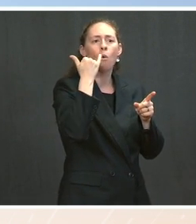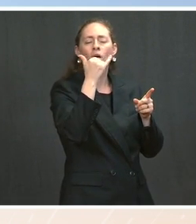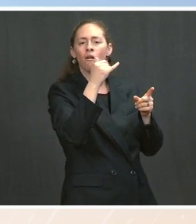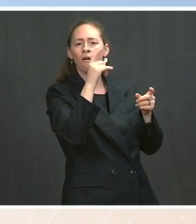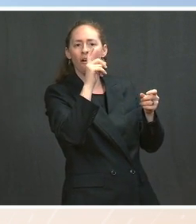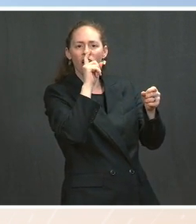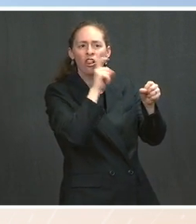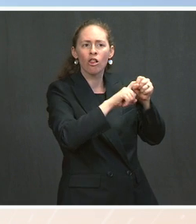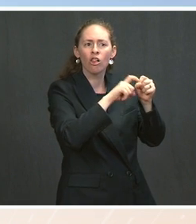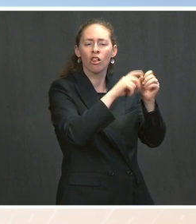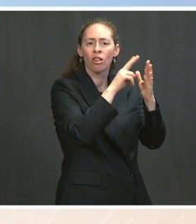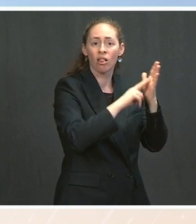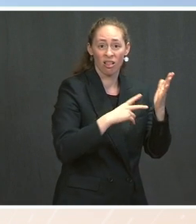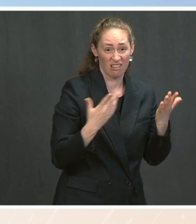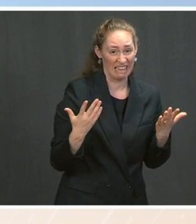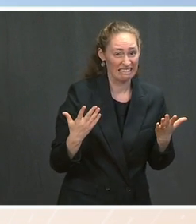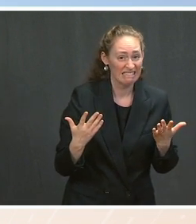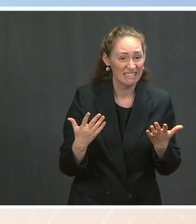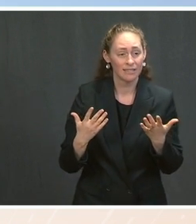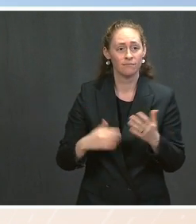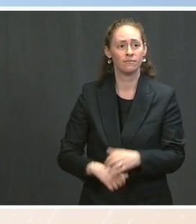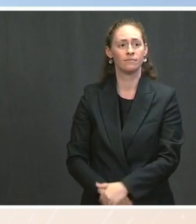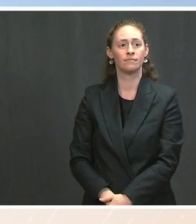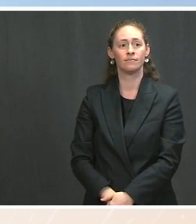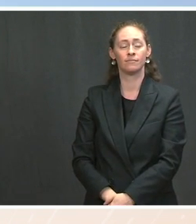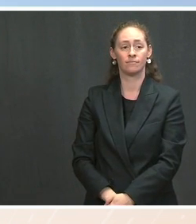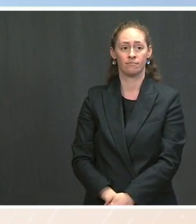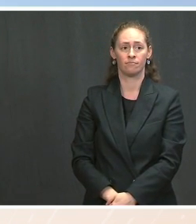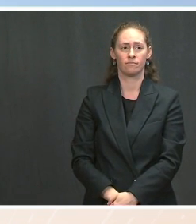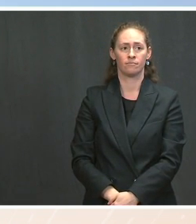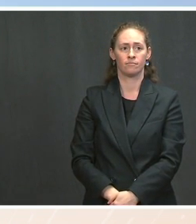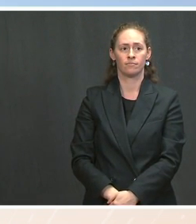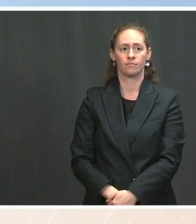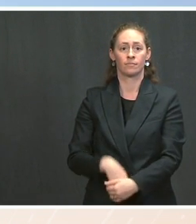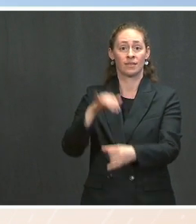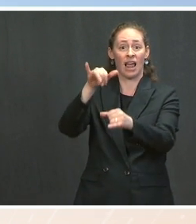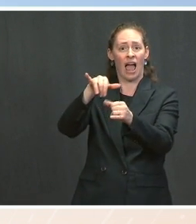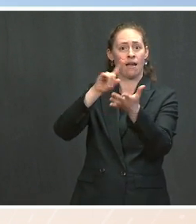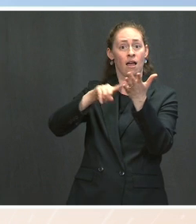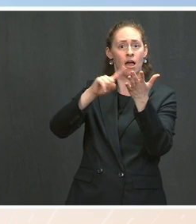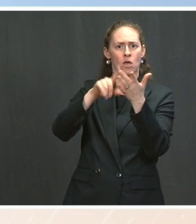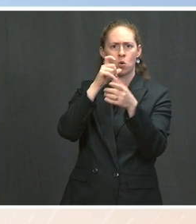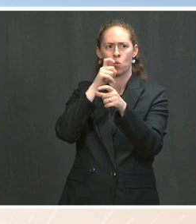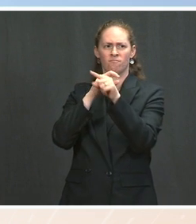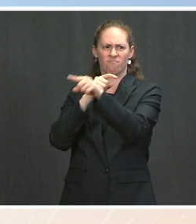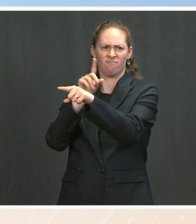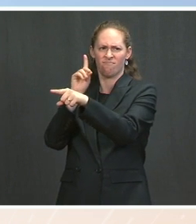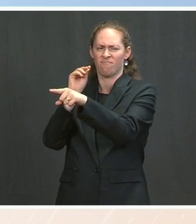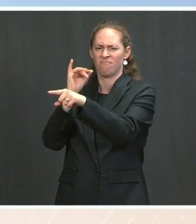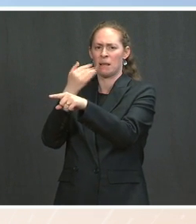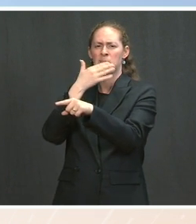send you to the Department of Justice for any comment on what their intentions are moving forward. Go ahead. There was a Marist poll that came out earlier